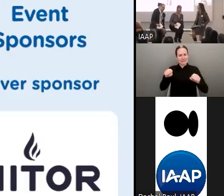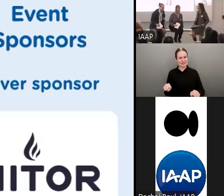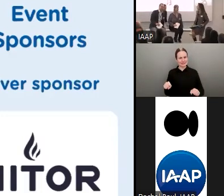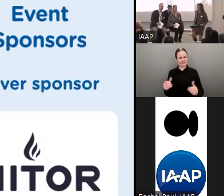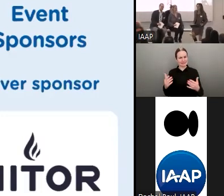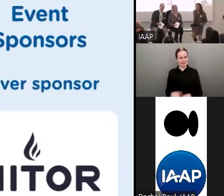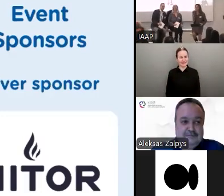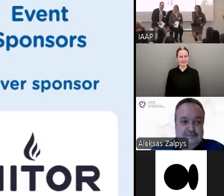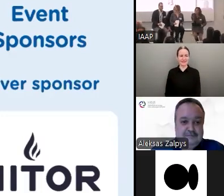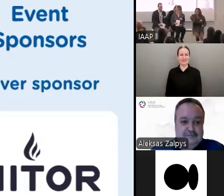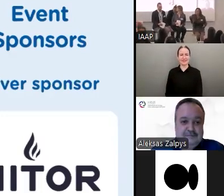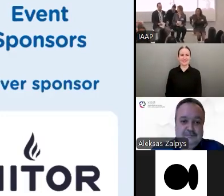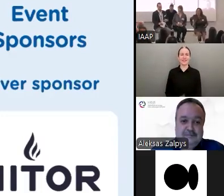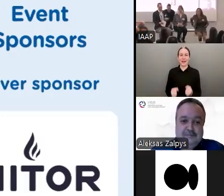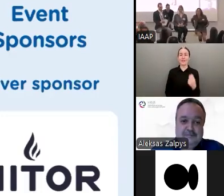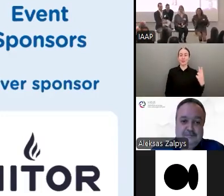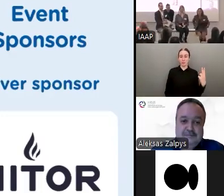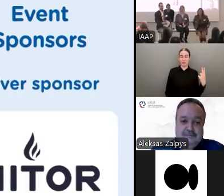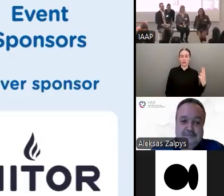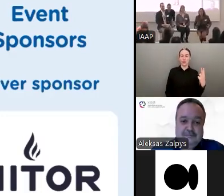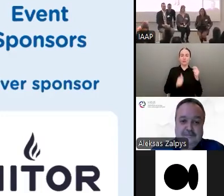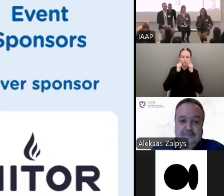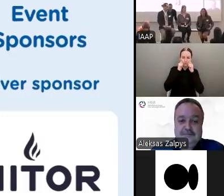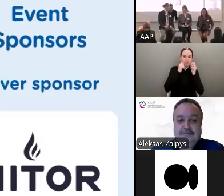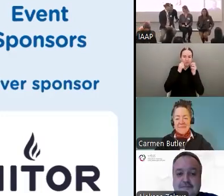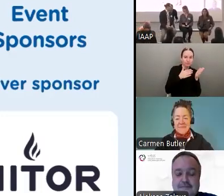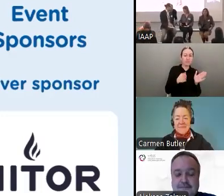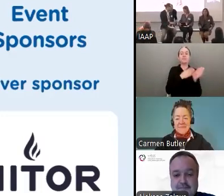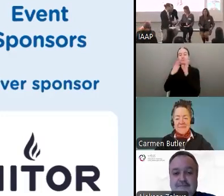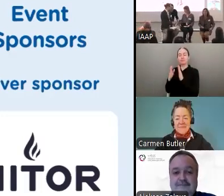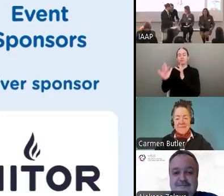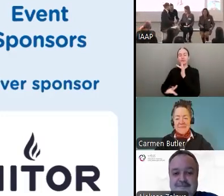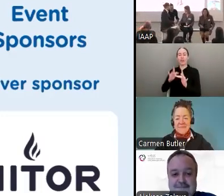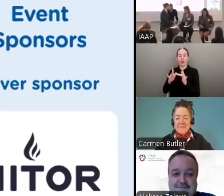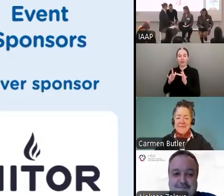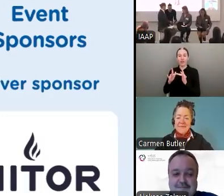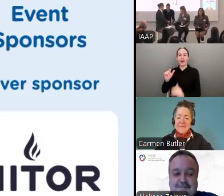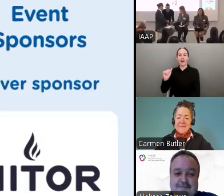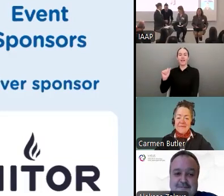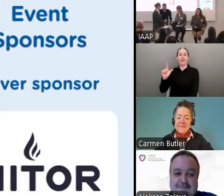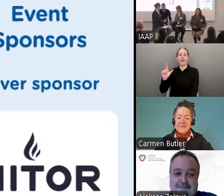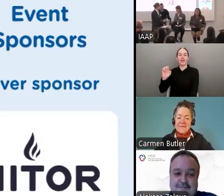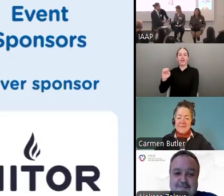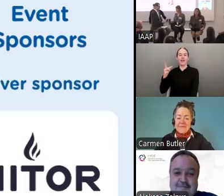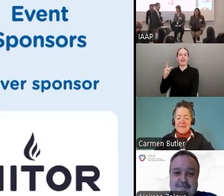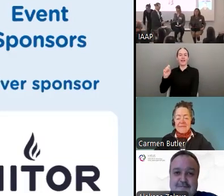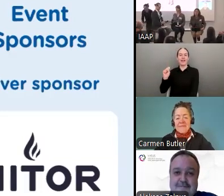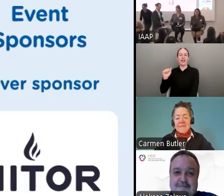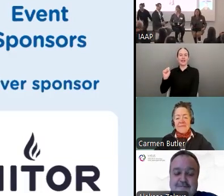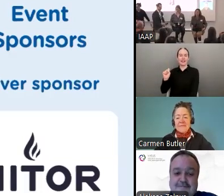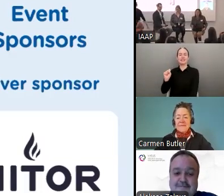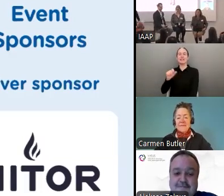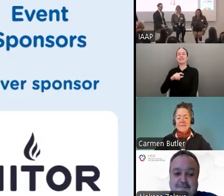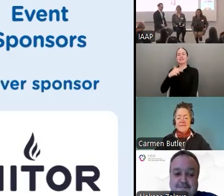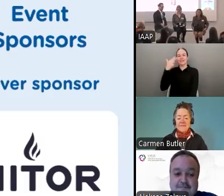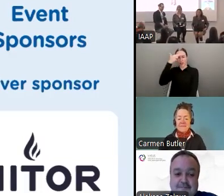then online, we are hopefully having Aleksas Žalpys from the Lithuanian Surveillance Authority. That has a very